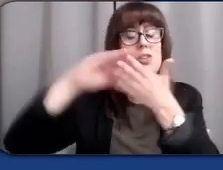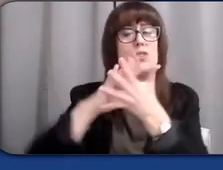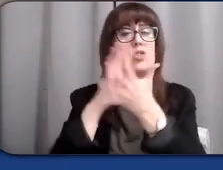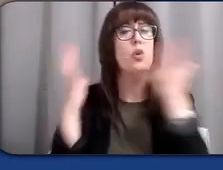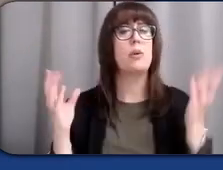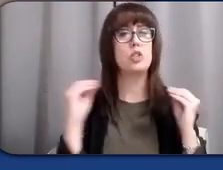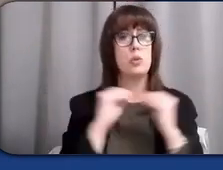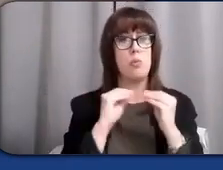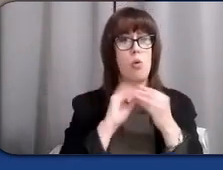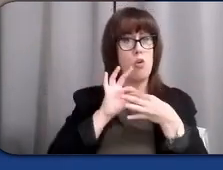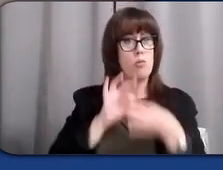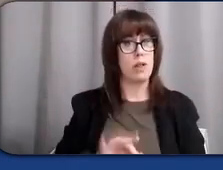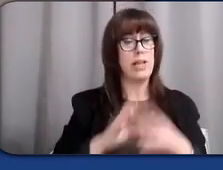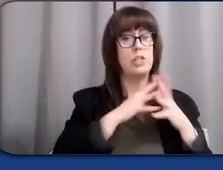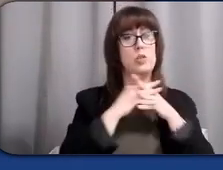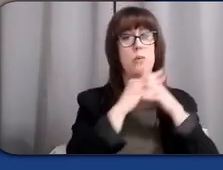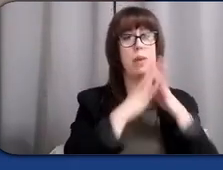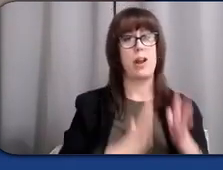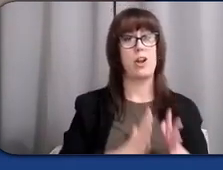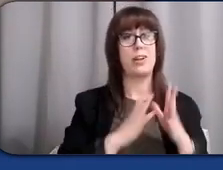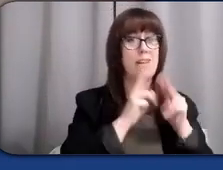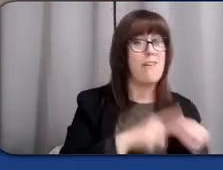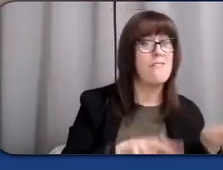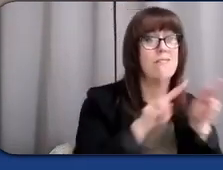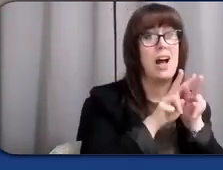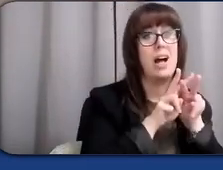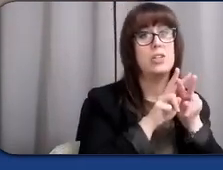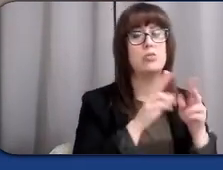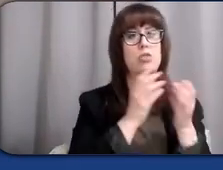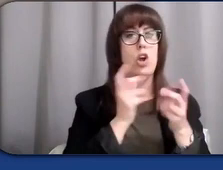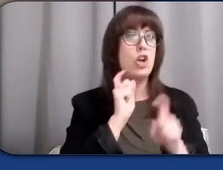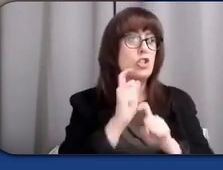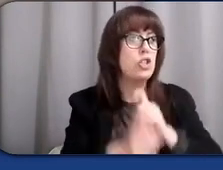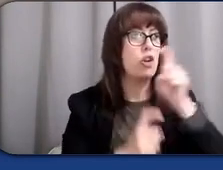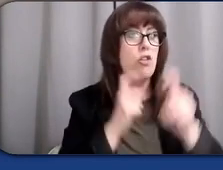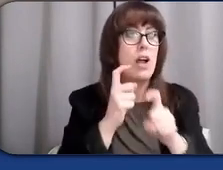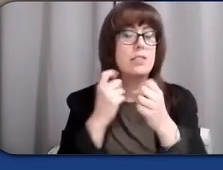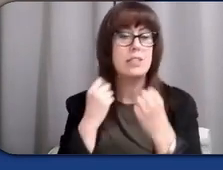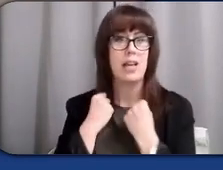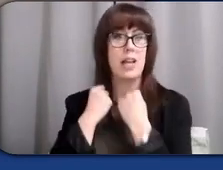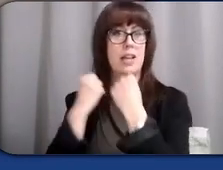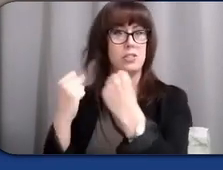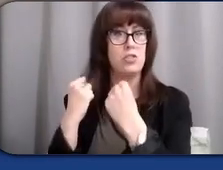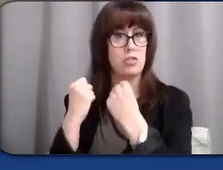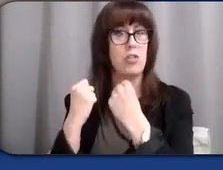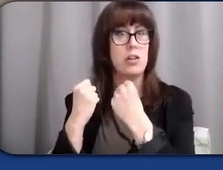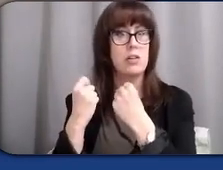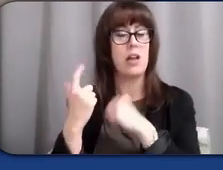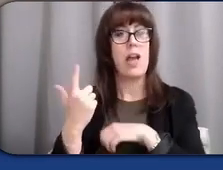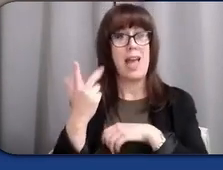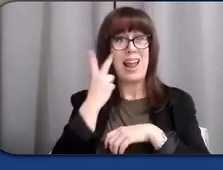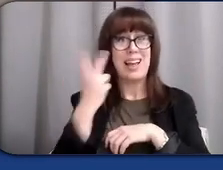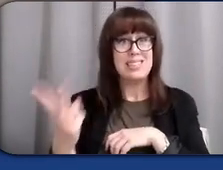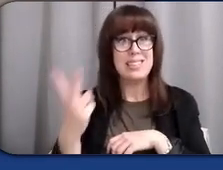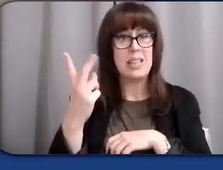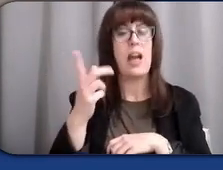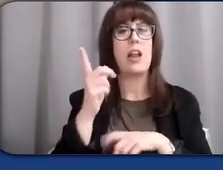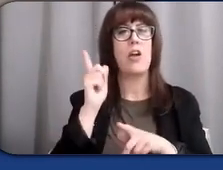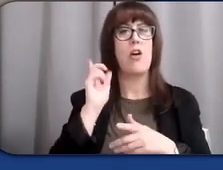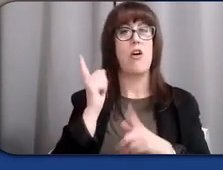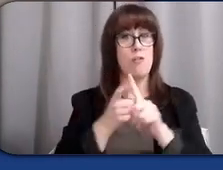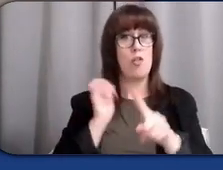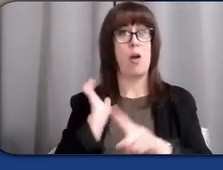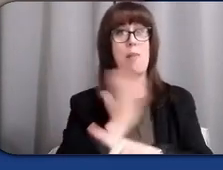more about American values, generosity, and strength by seeing these traits reflected back from friends